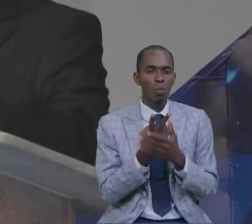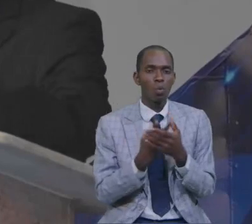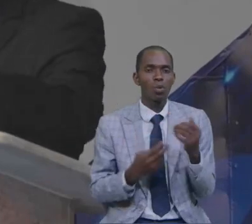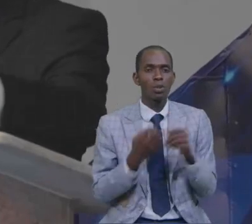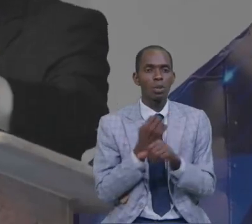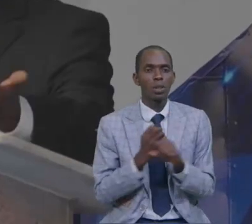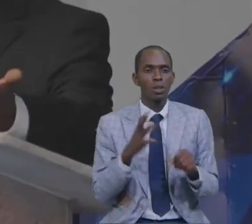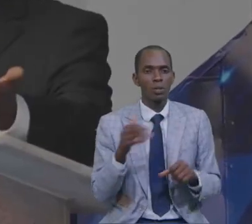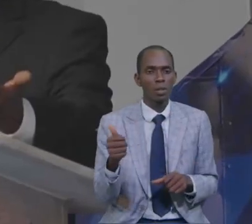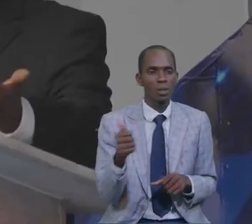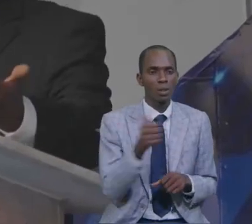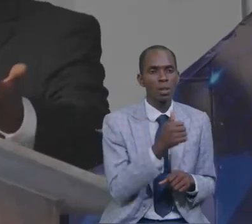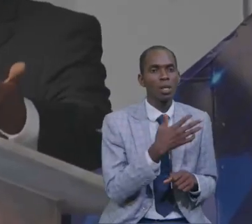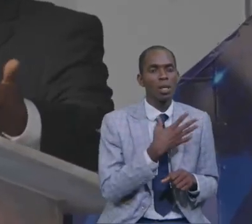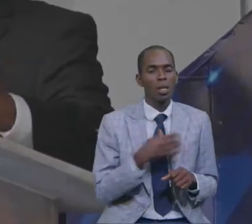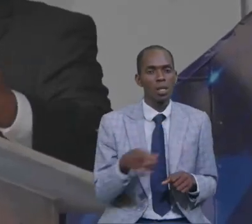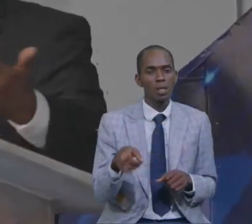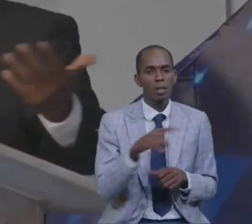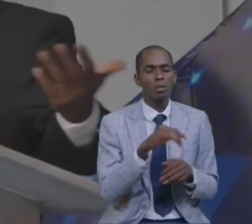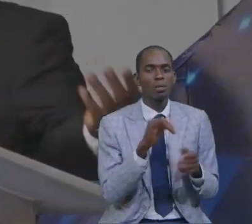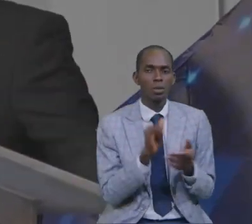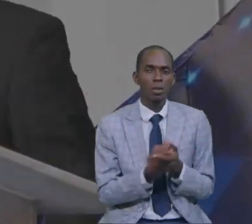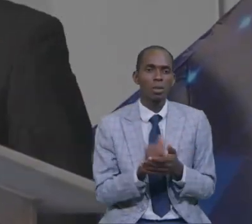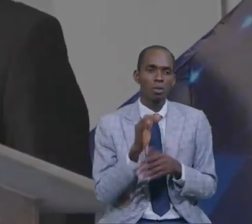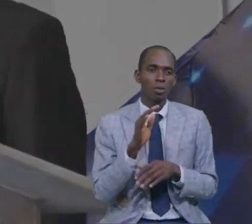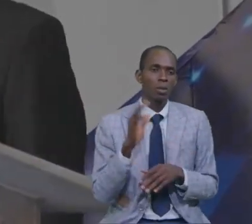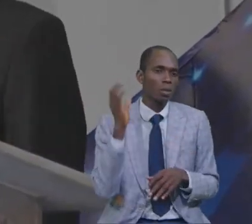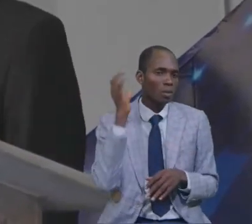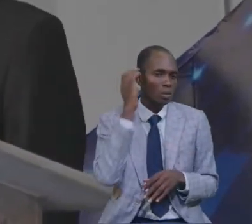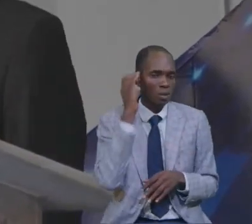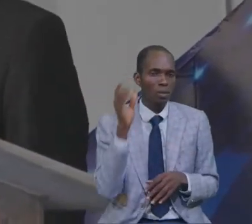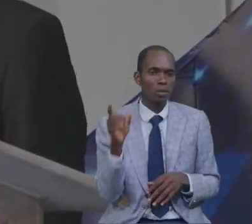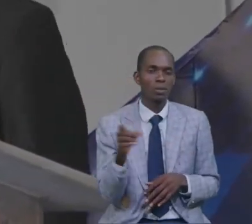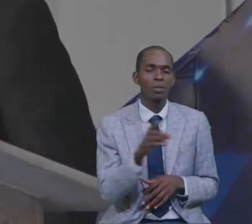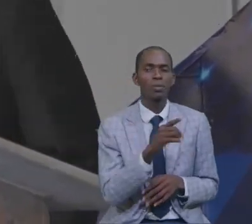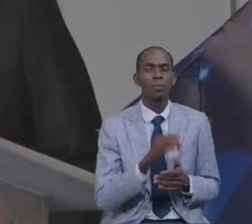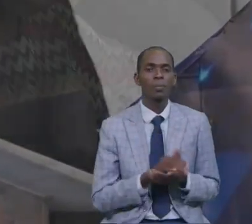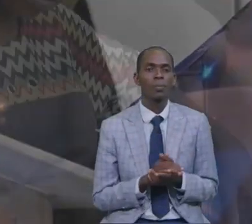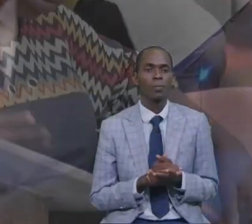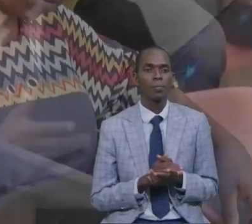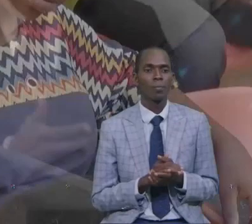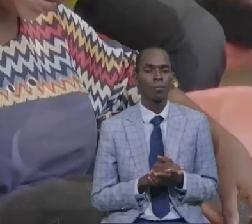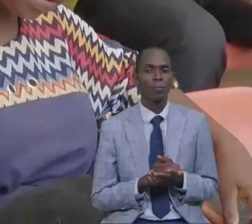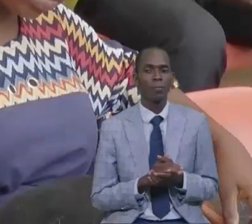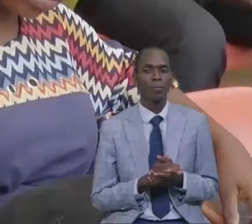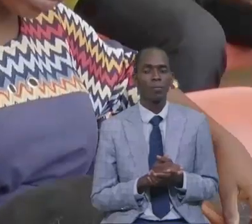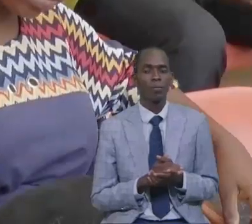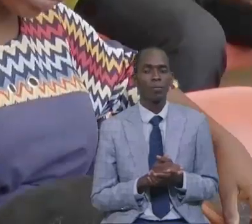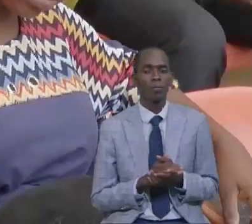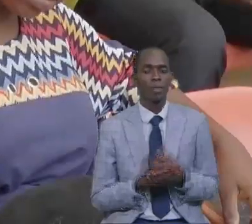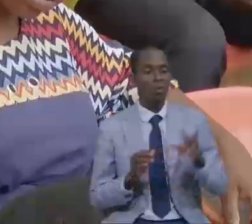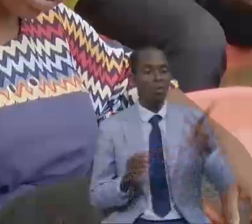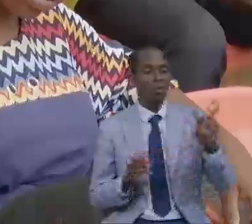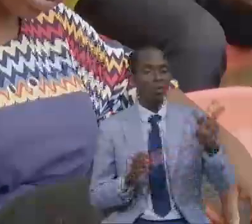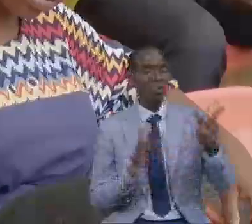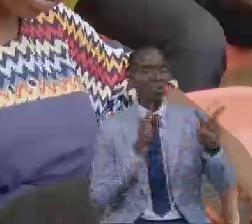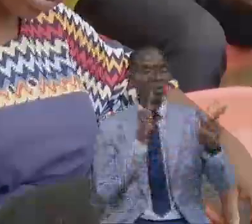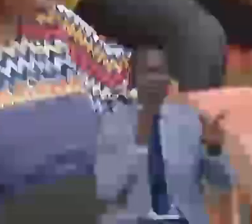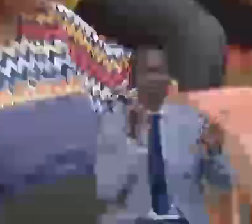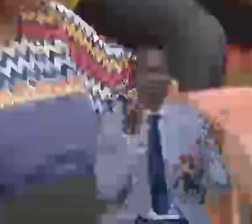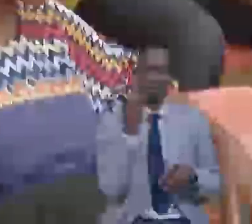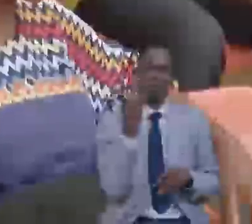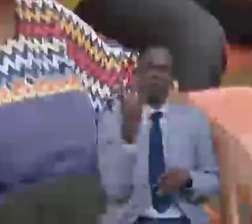is visualizing the Lord at his coming. What will he find in your